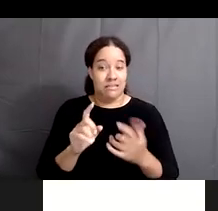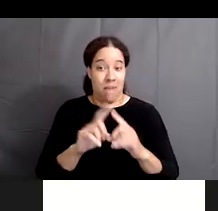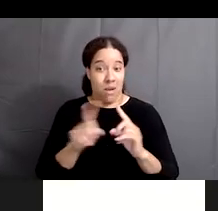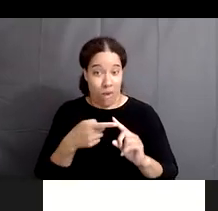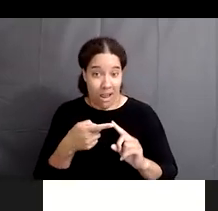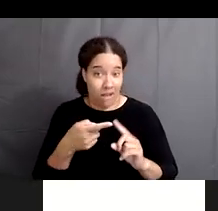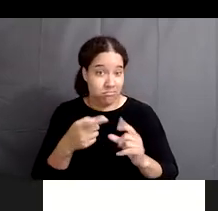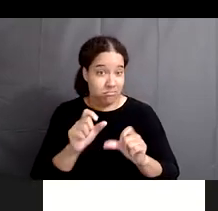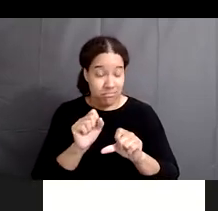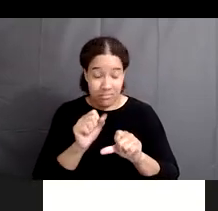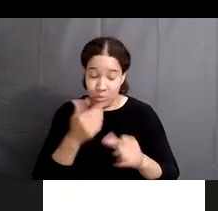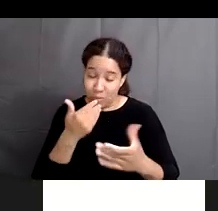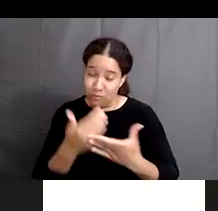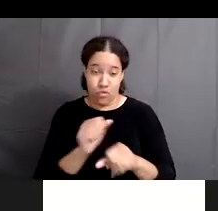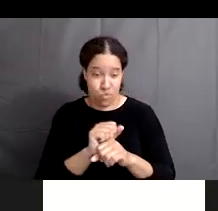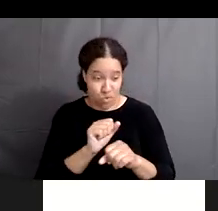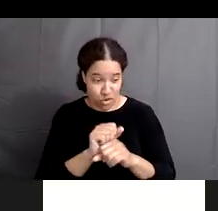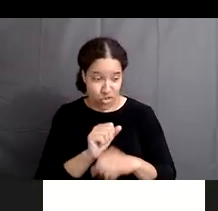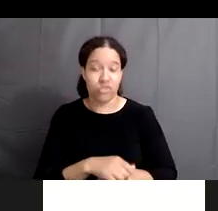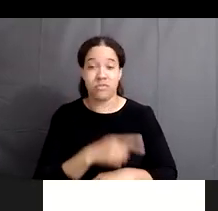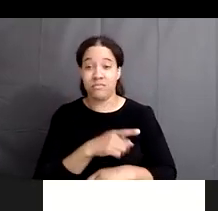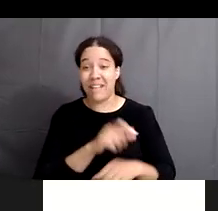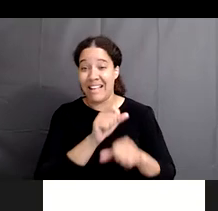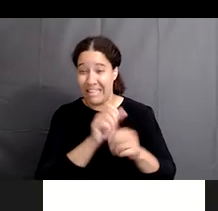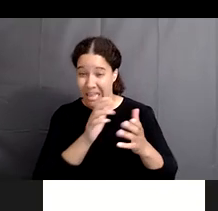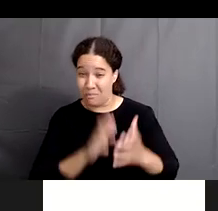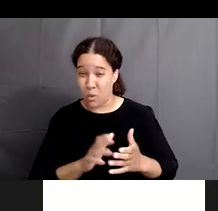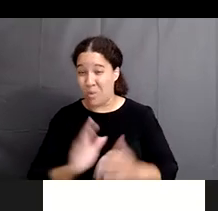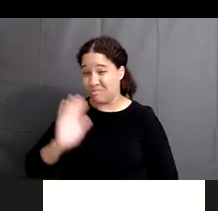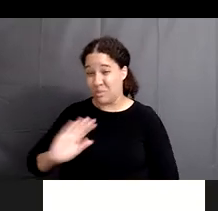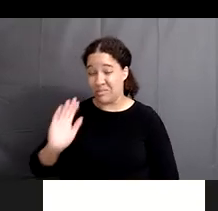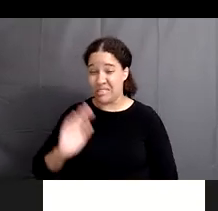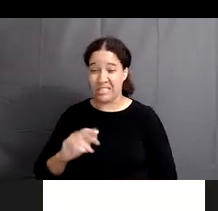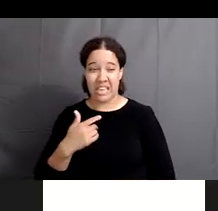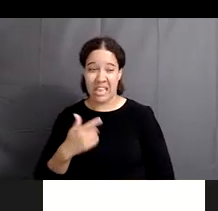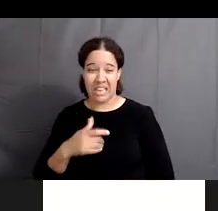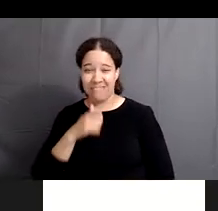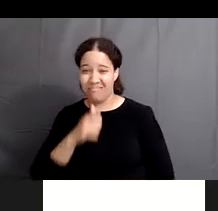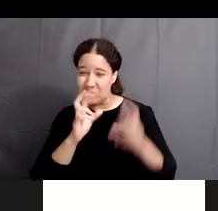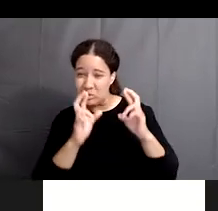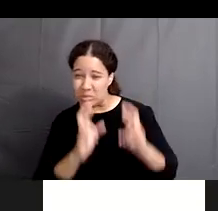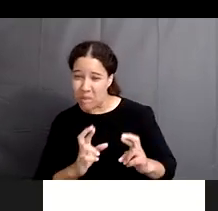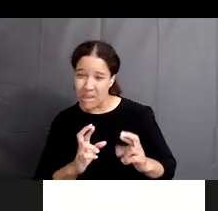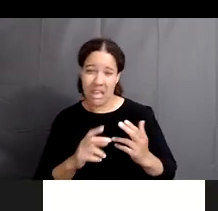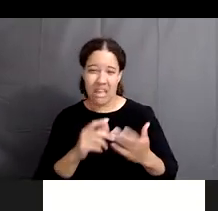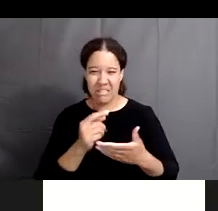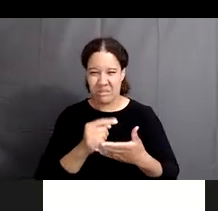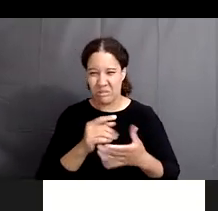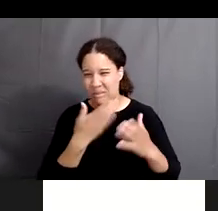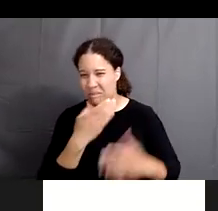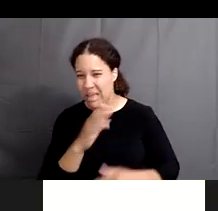when employees that are typically not respected or not treated very well in their jobs,